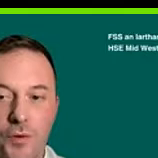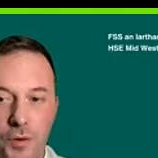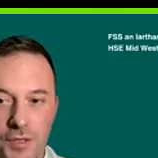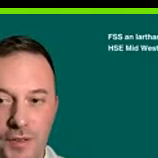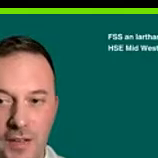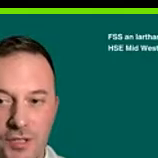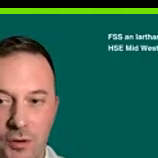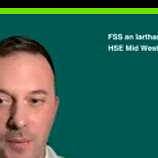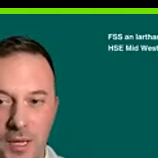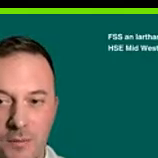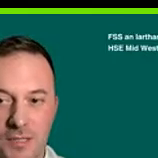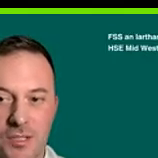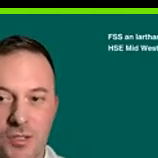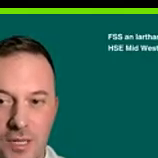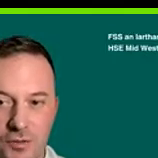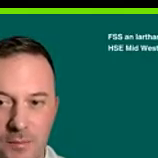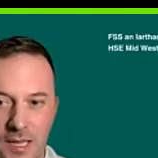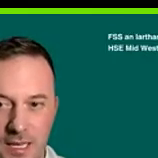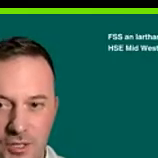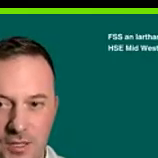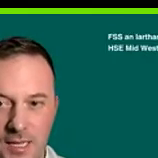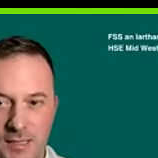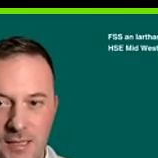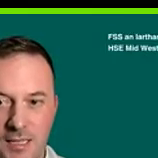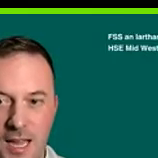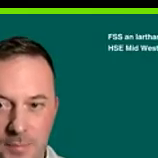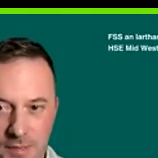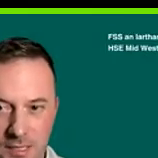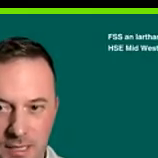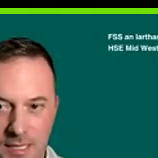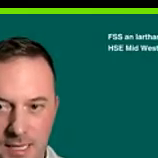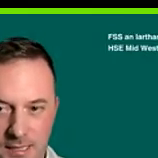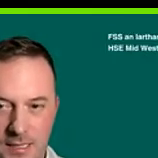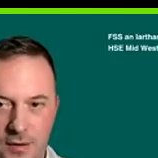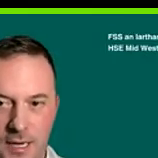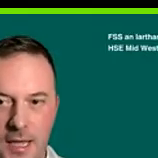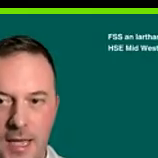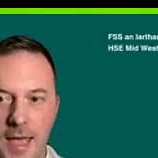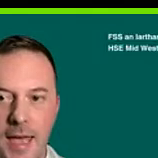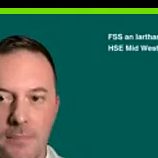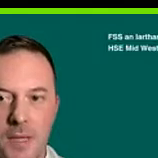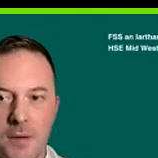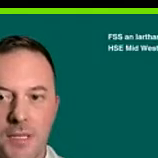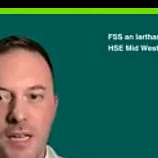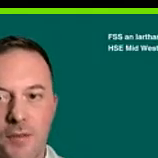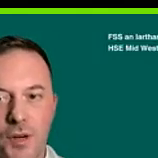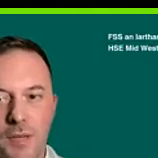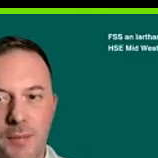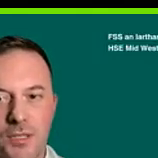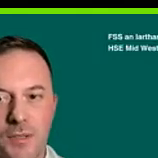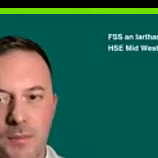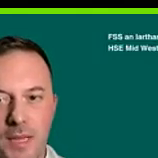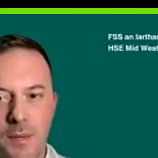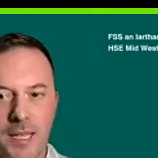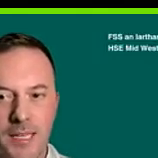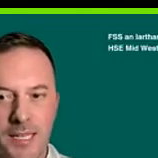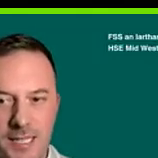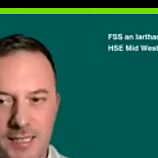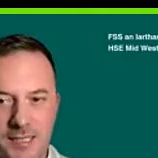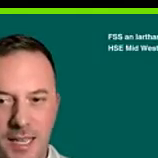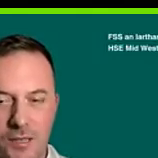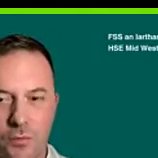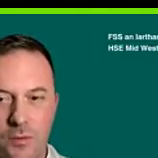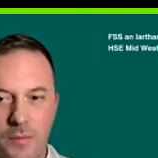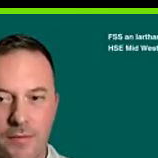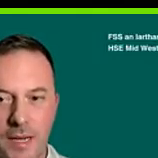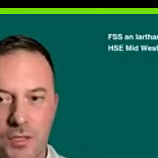over 45 generally becomes a discretionary medication that's not absolutely necessary. But it's often worth maybe doing something like maybe getting a DEXA